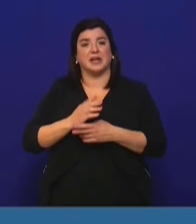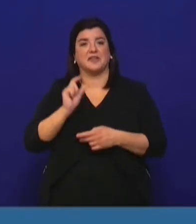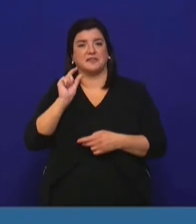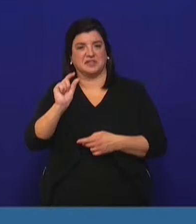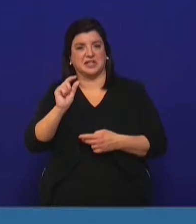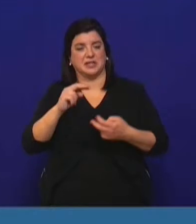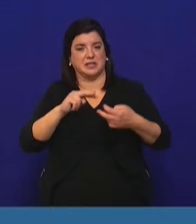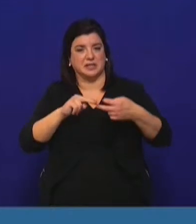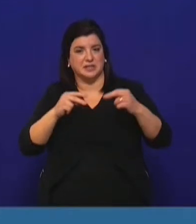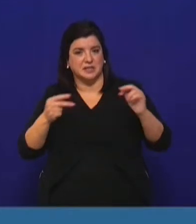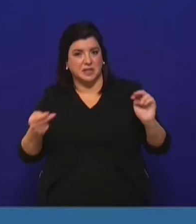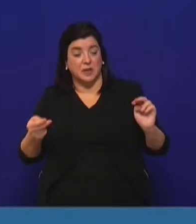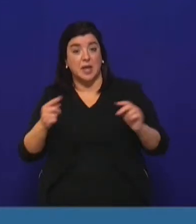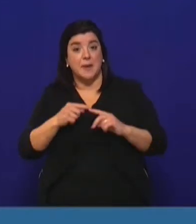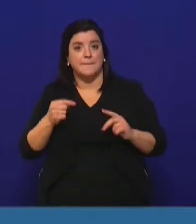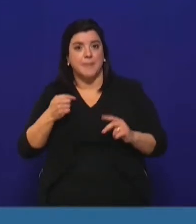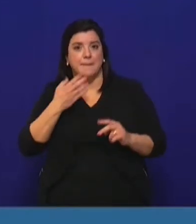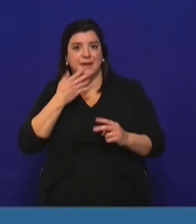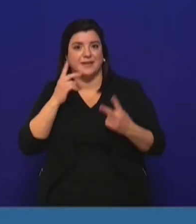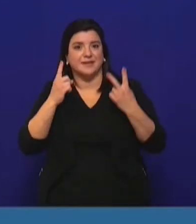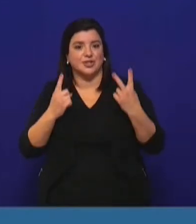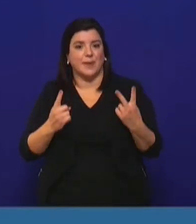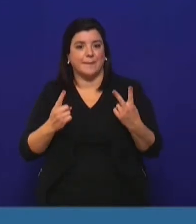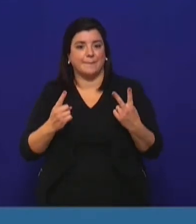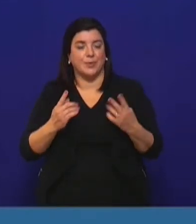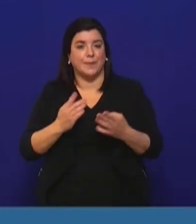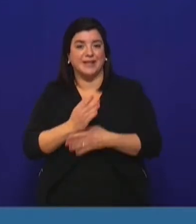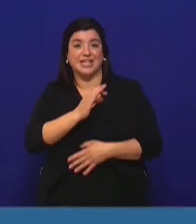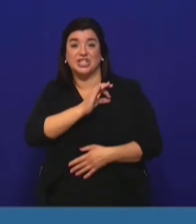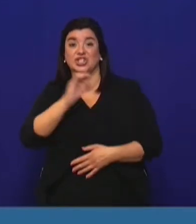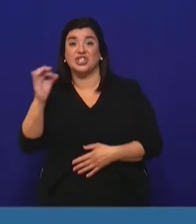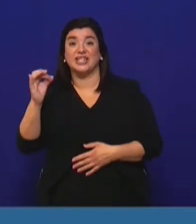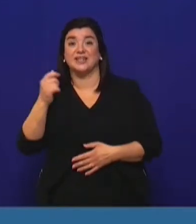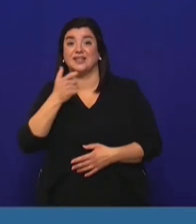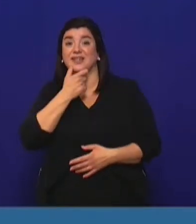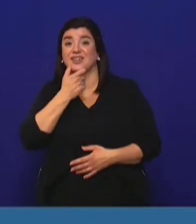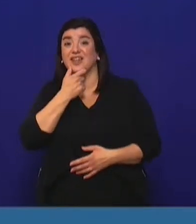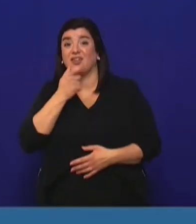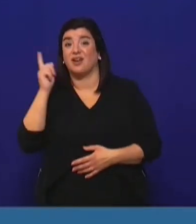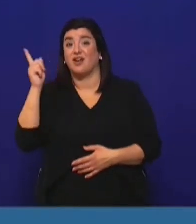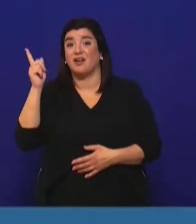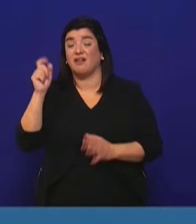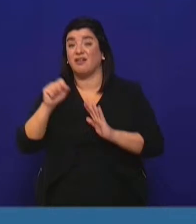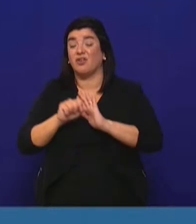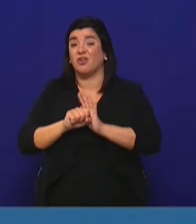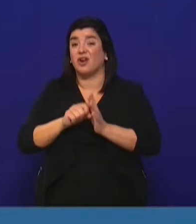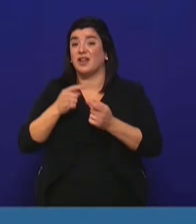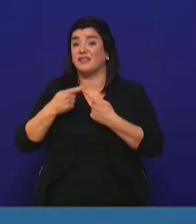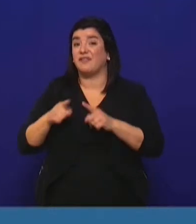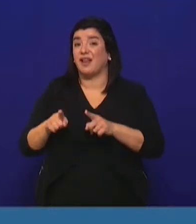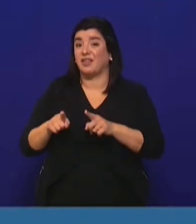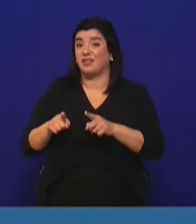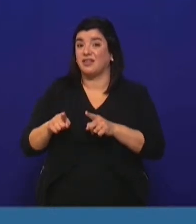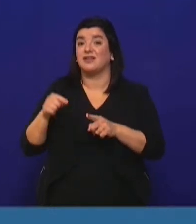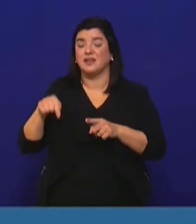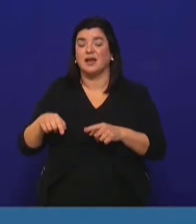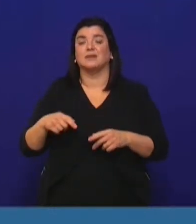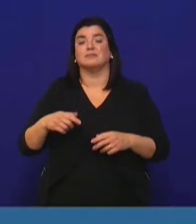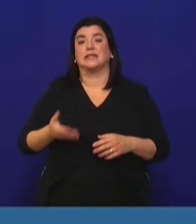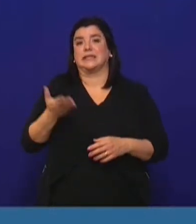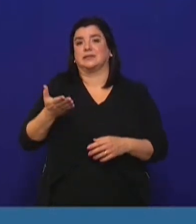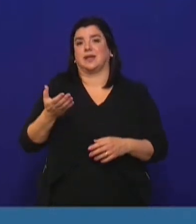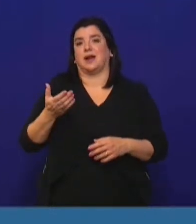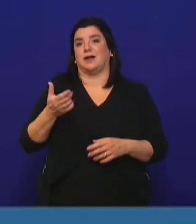rajna f'Diċembru li kien hemm dan il-varjant li ħareġ fl-Ingilterra hemmhekk saħħaħna wkoll is-sequencing hemmhekk. U anke dil-ġimgħa